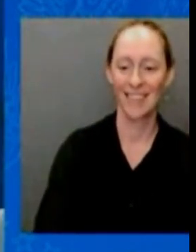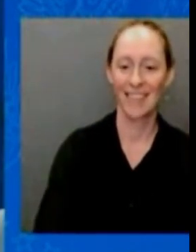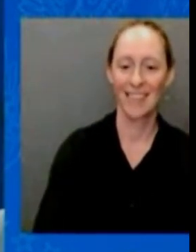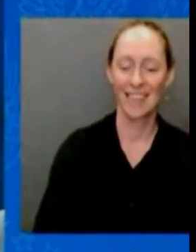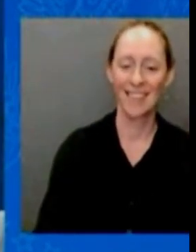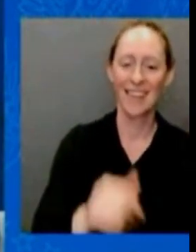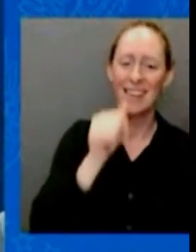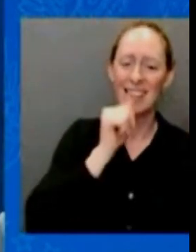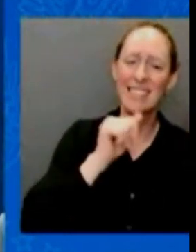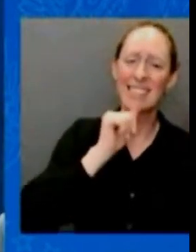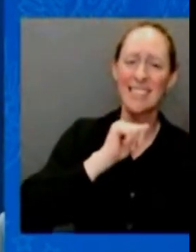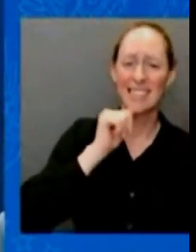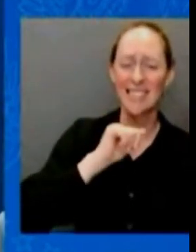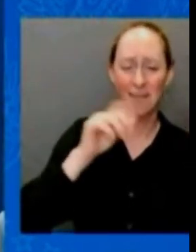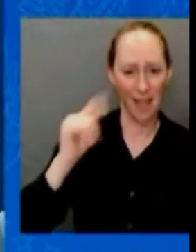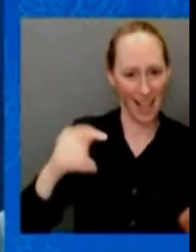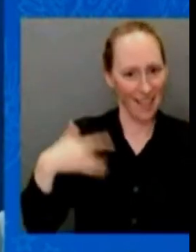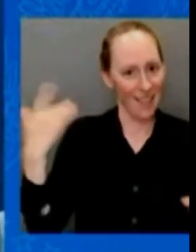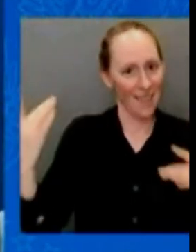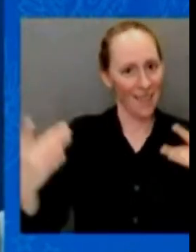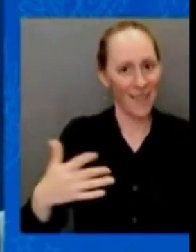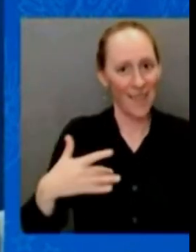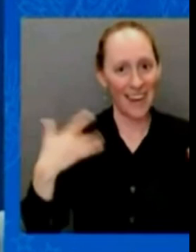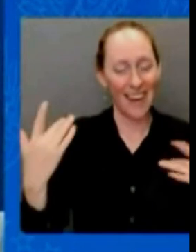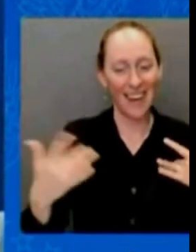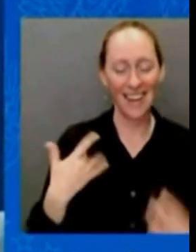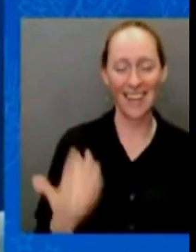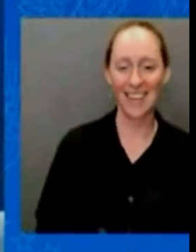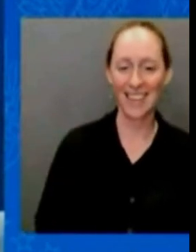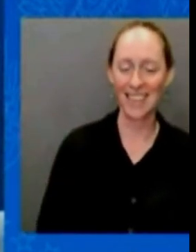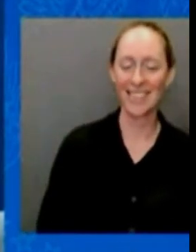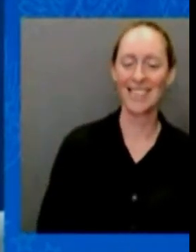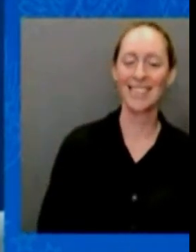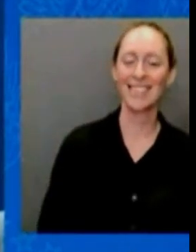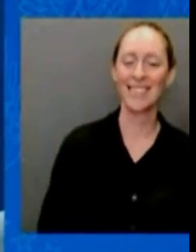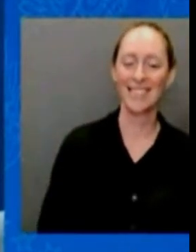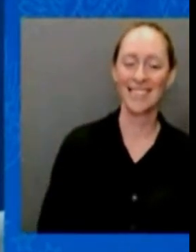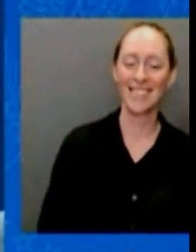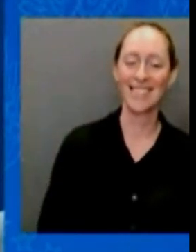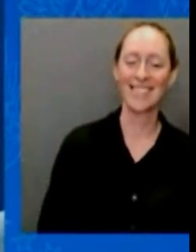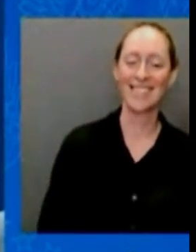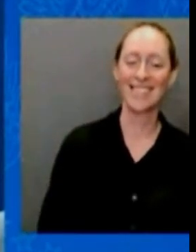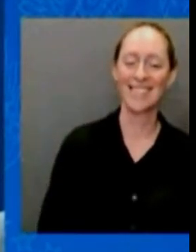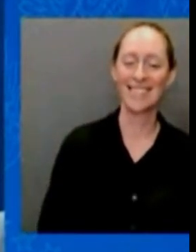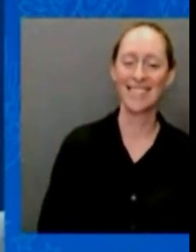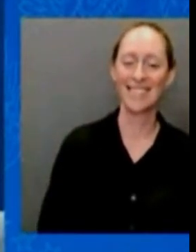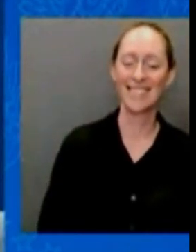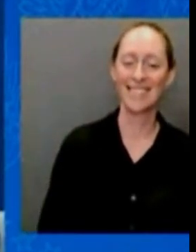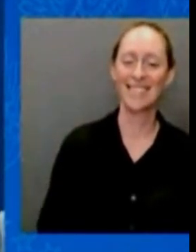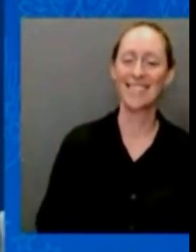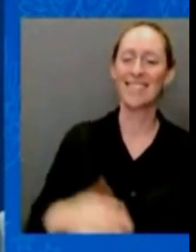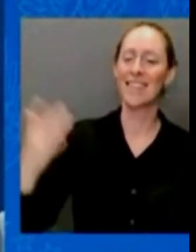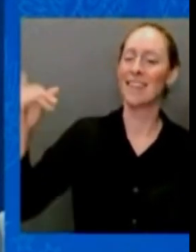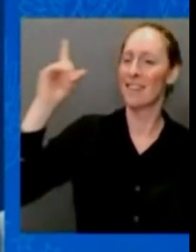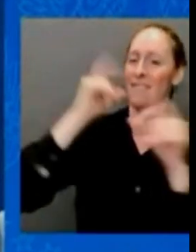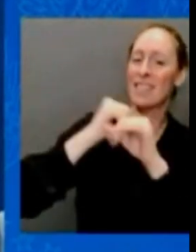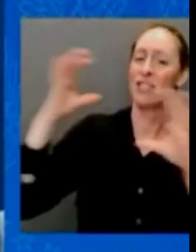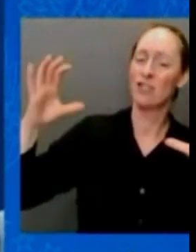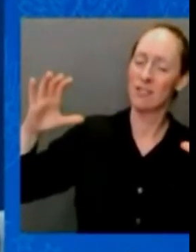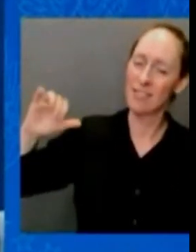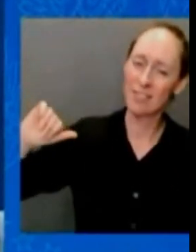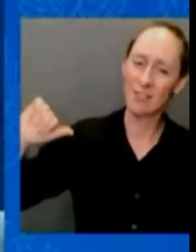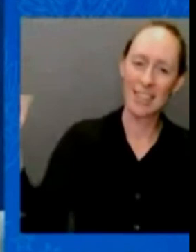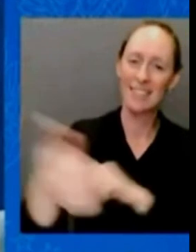is. We use the word all the time, transformational, but this is transformational. And it's not just here, but